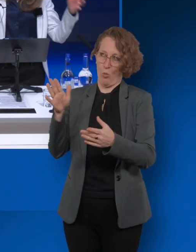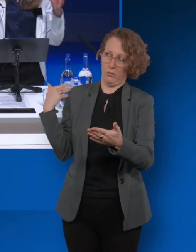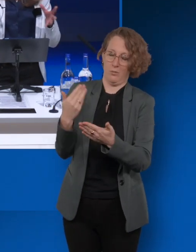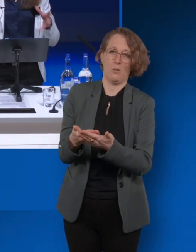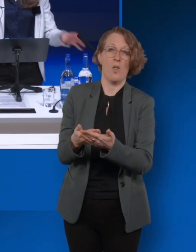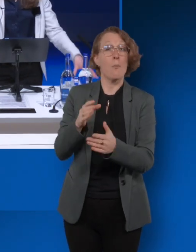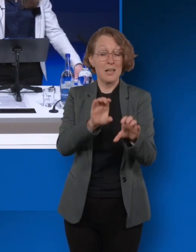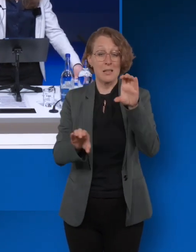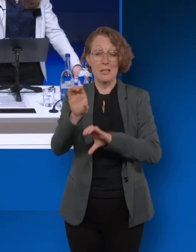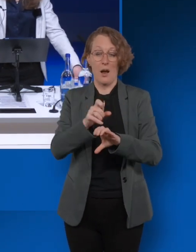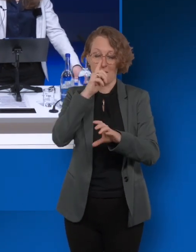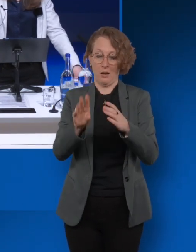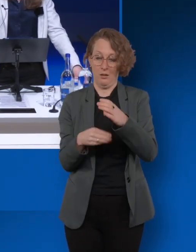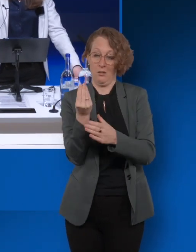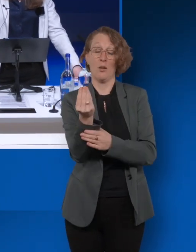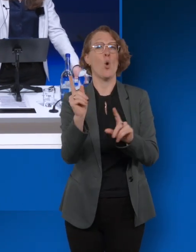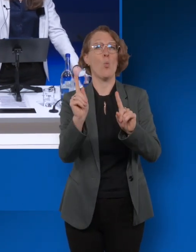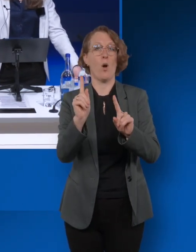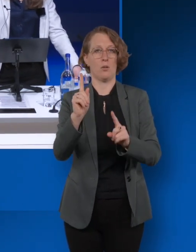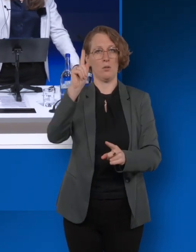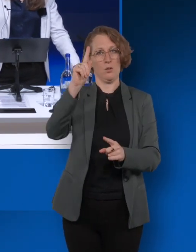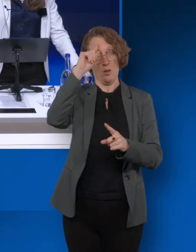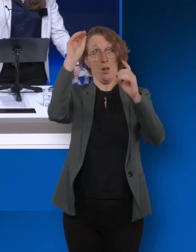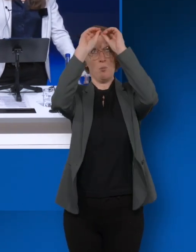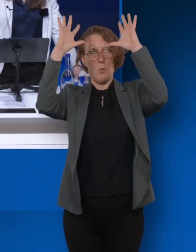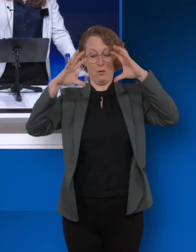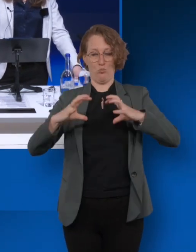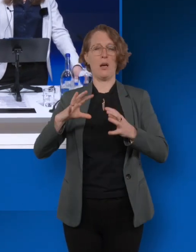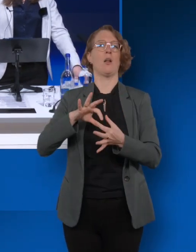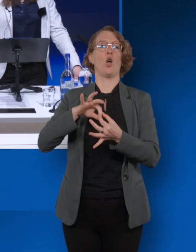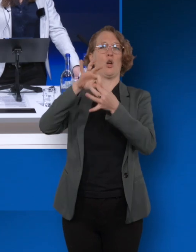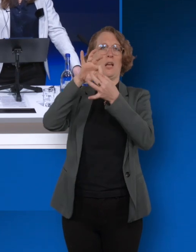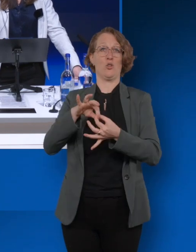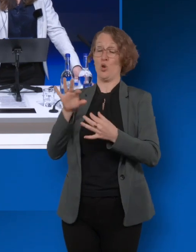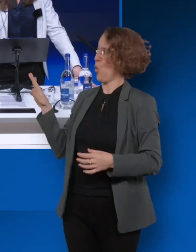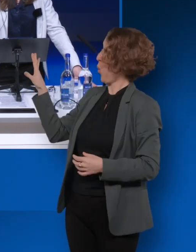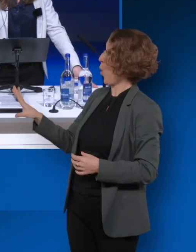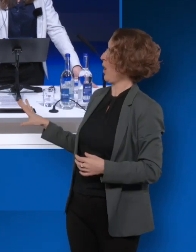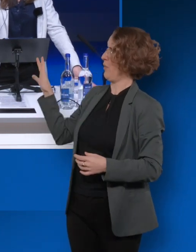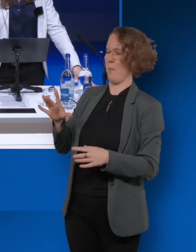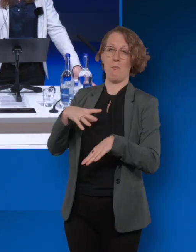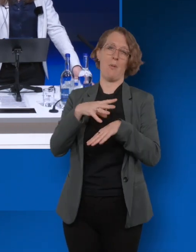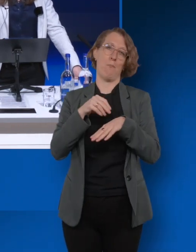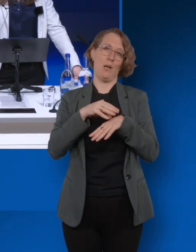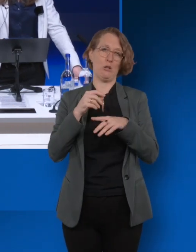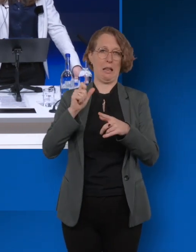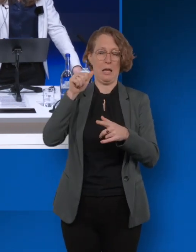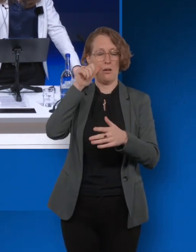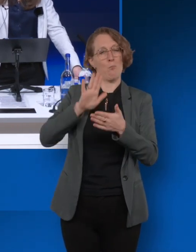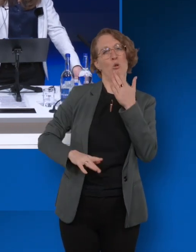the science can only get you to connection. These are all empirically neutral. And